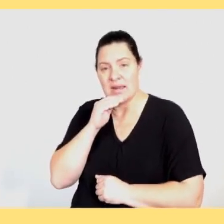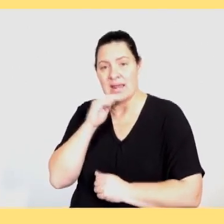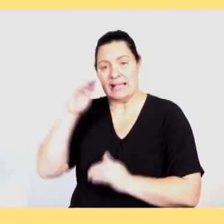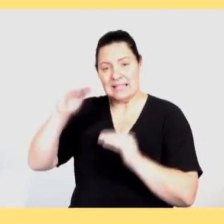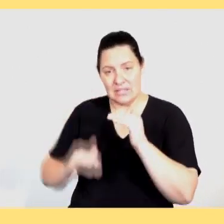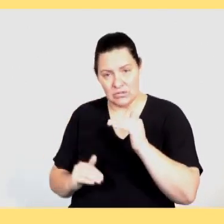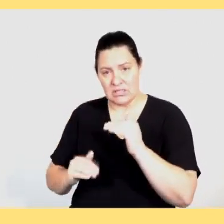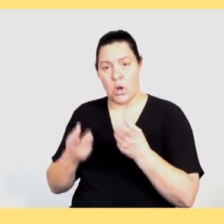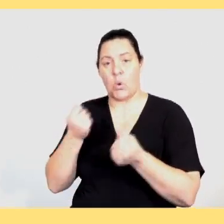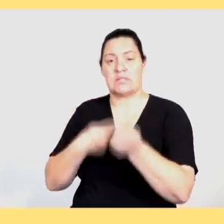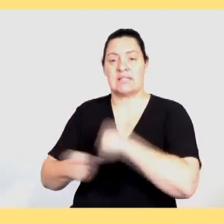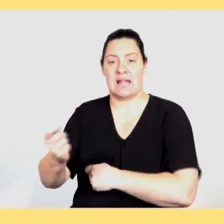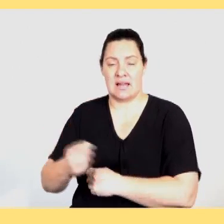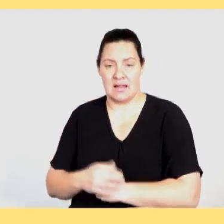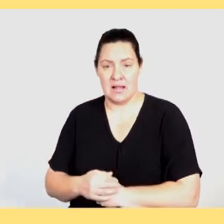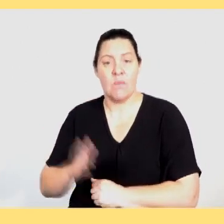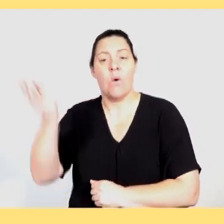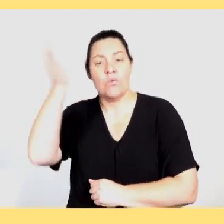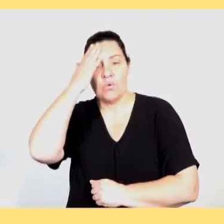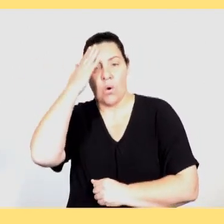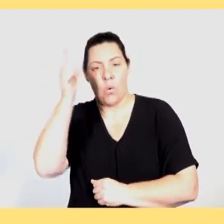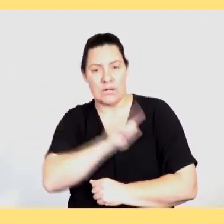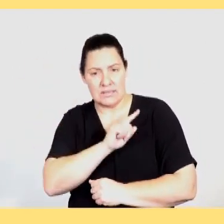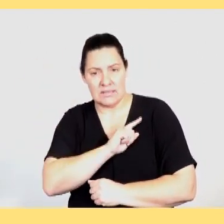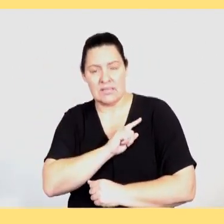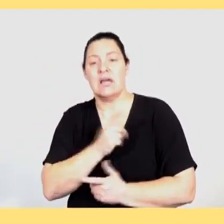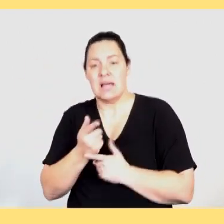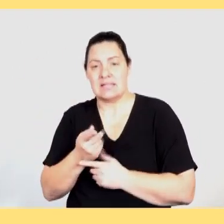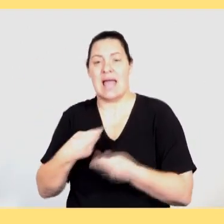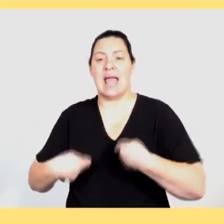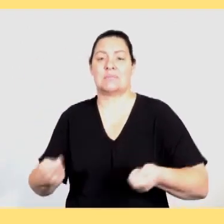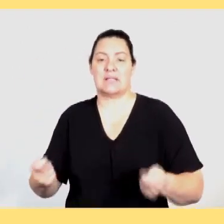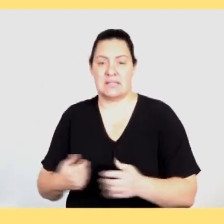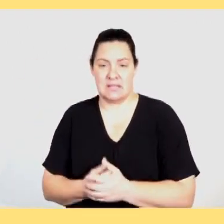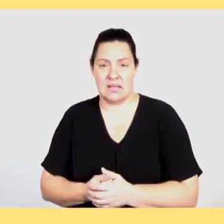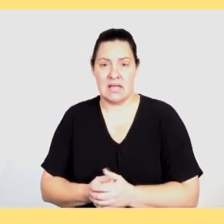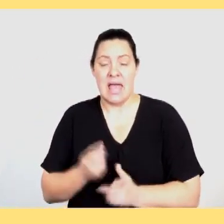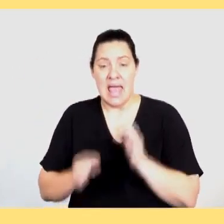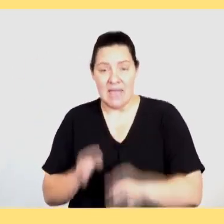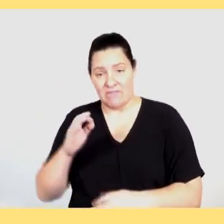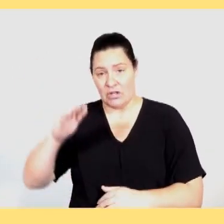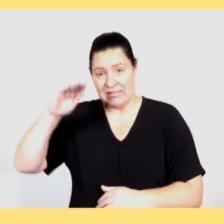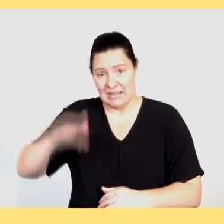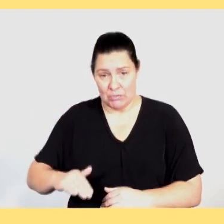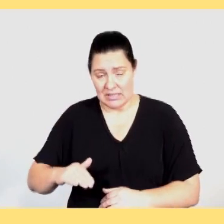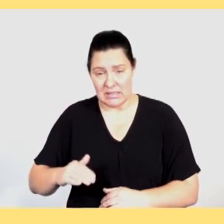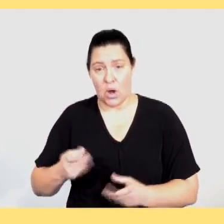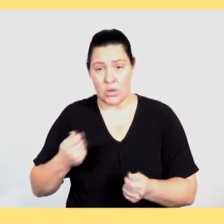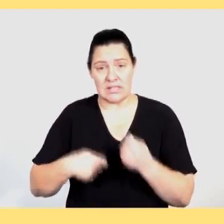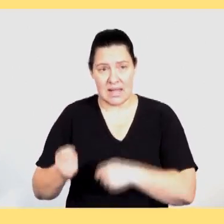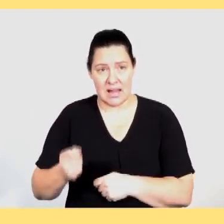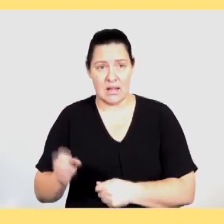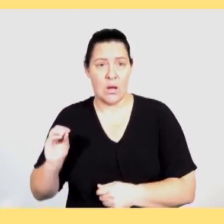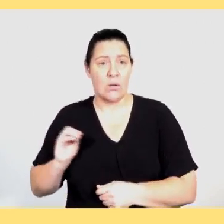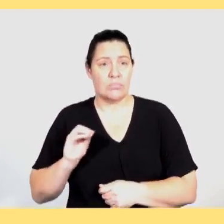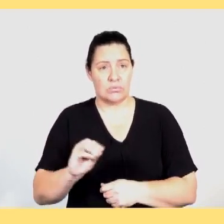am decreasing my cost of sales, knowing cost of sales is an expense. So the moment you decrease your cost of sales,